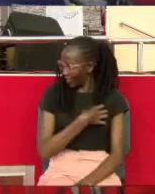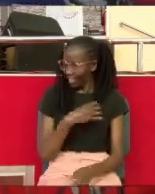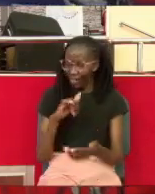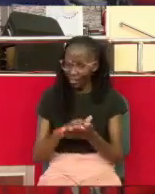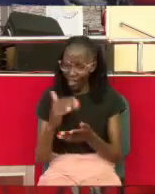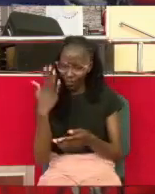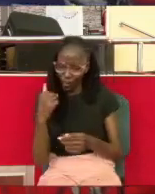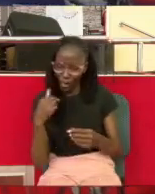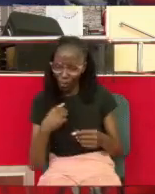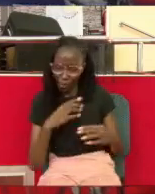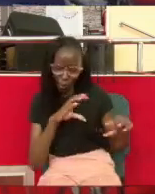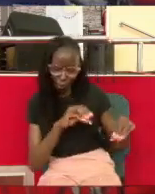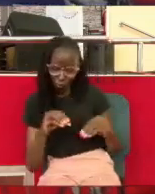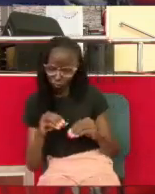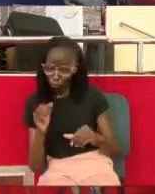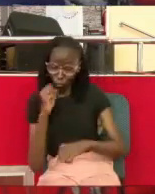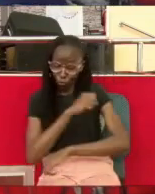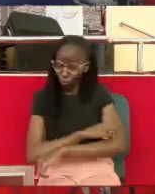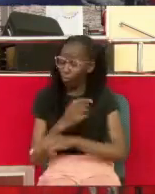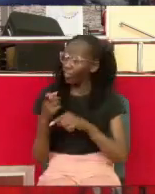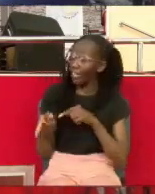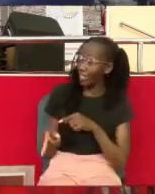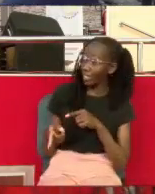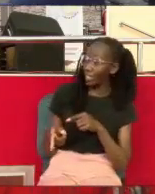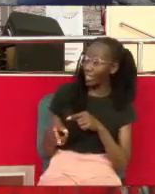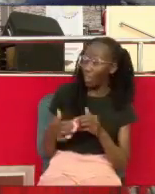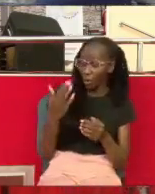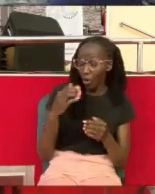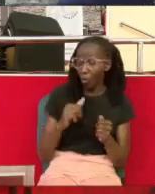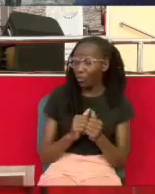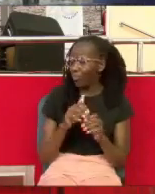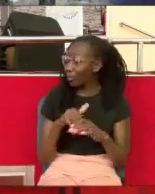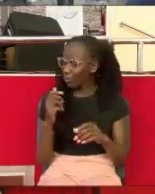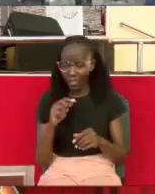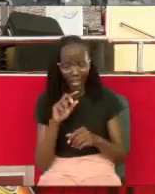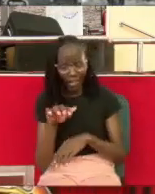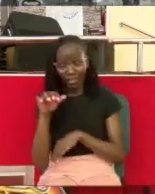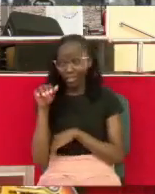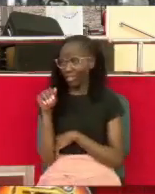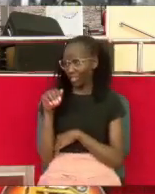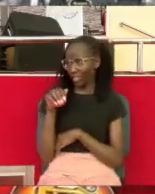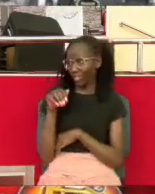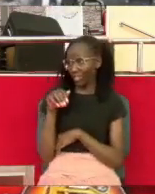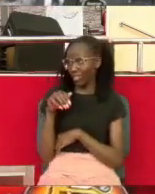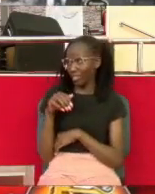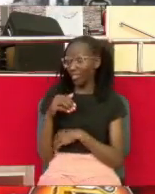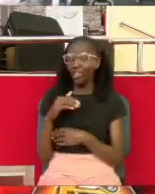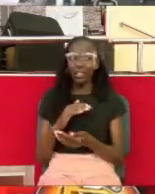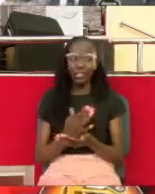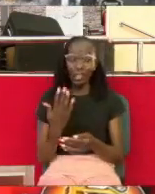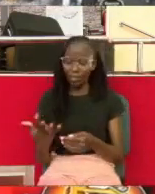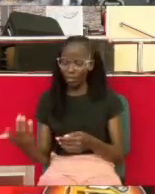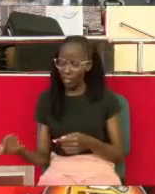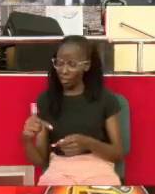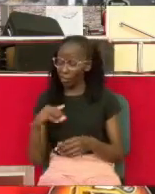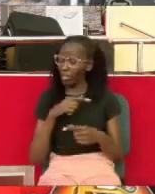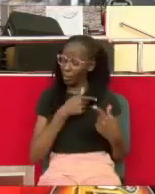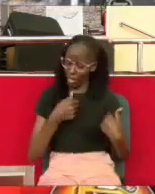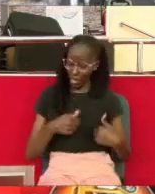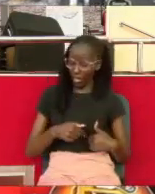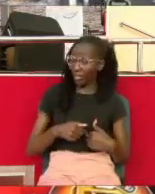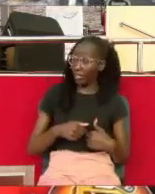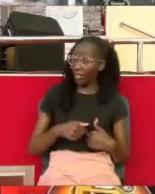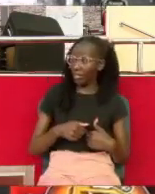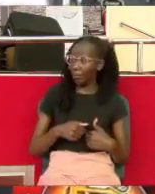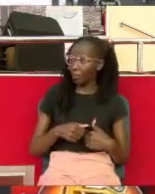school? Without asking, something came into my heart. That